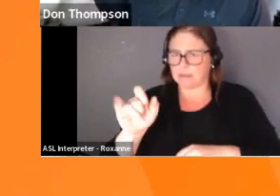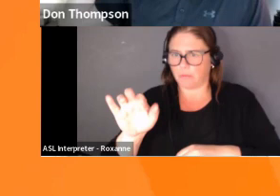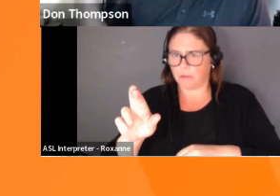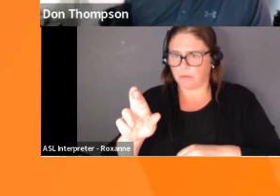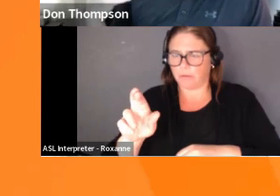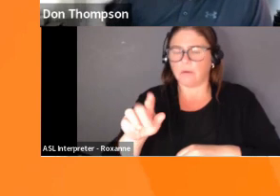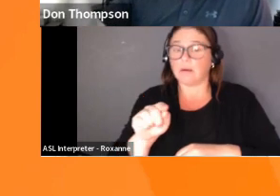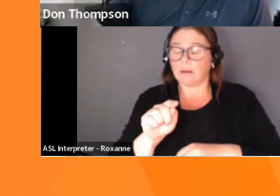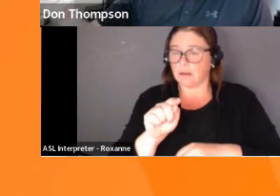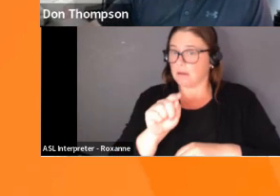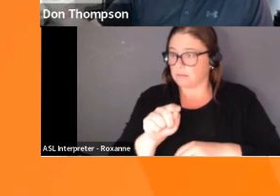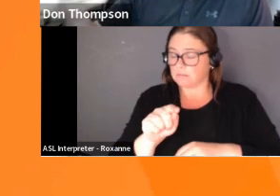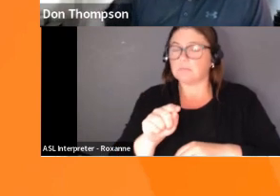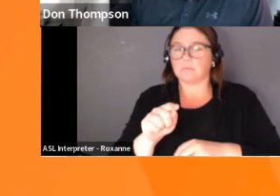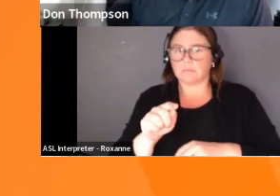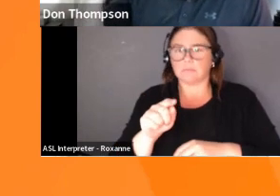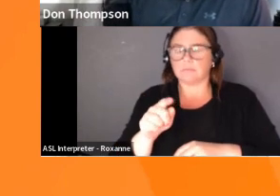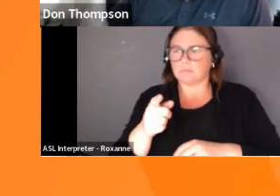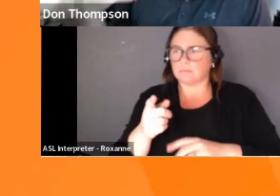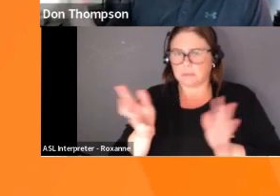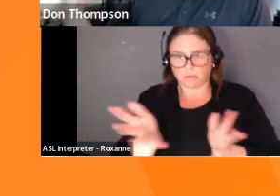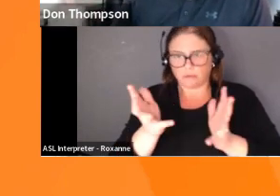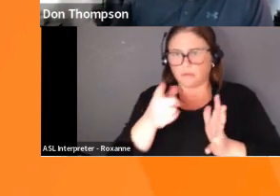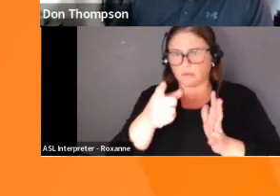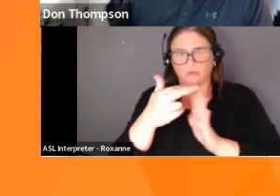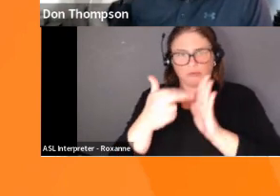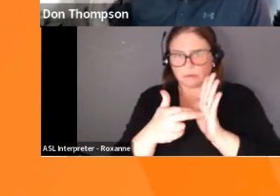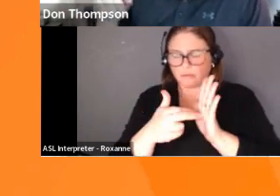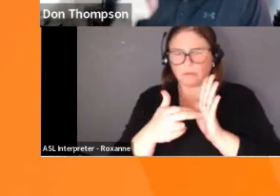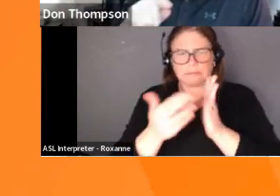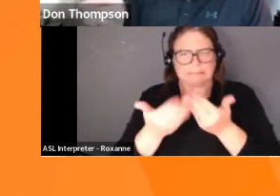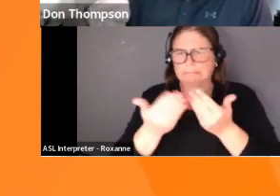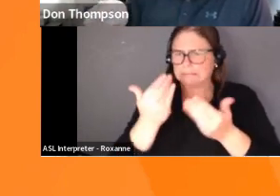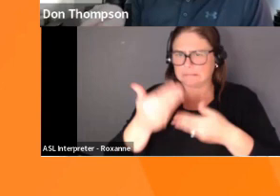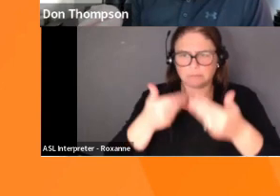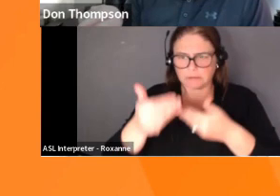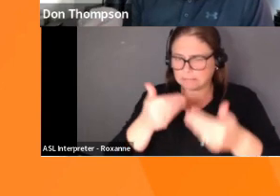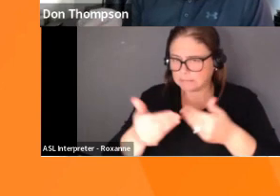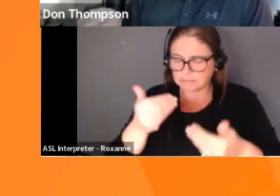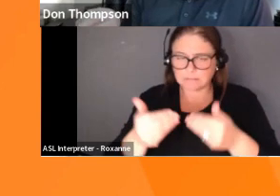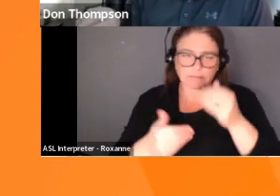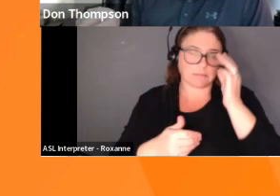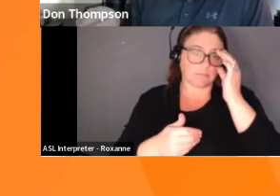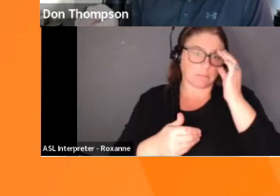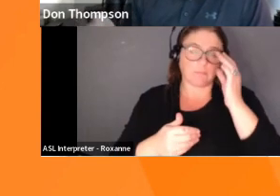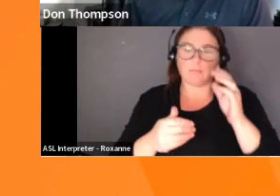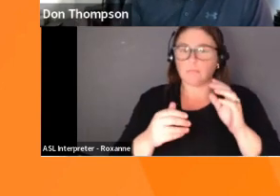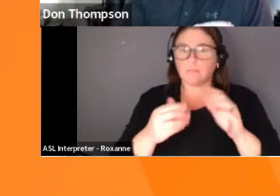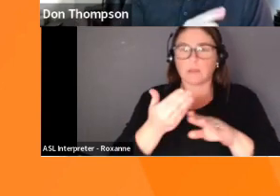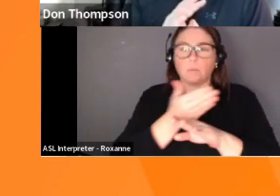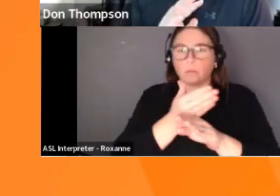Where they allow you to register very easily using pre-approved legal